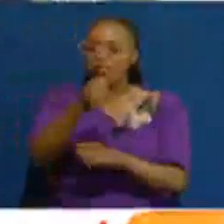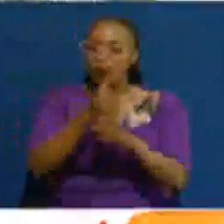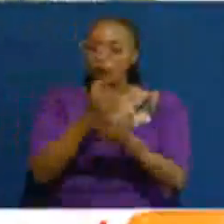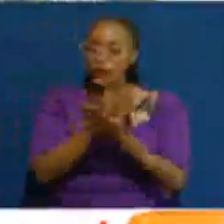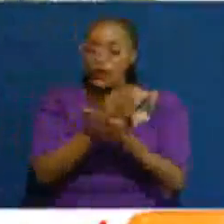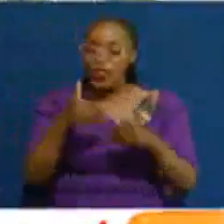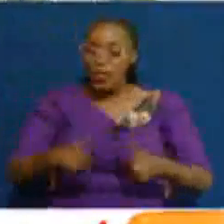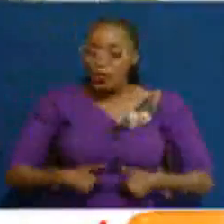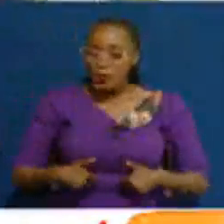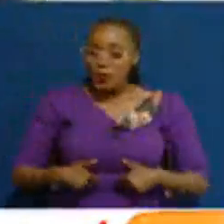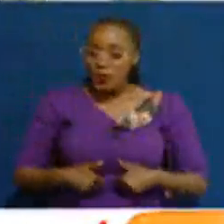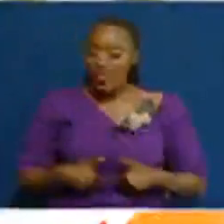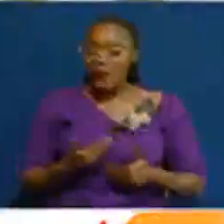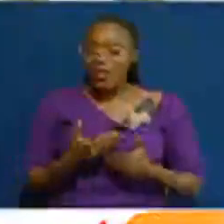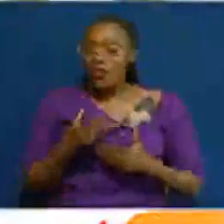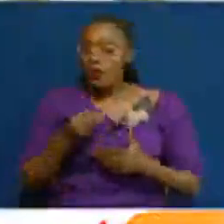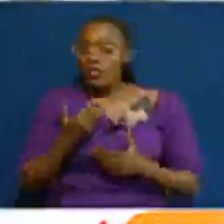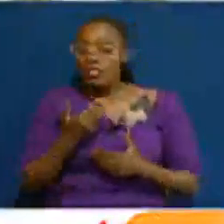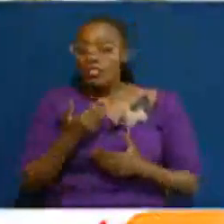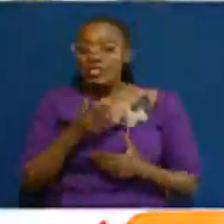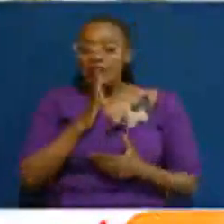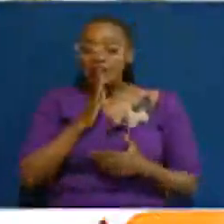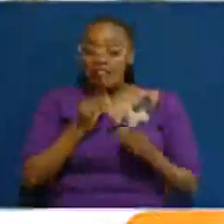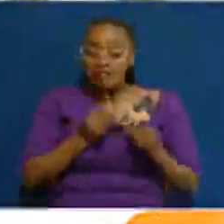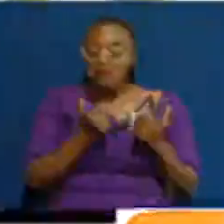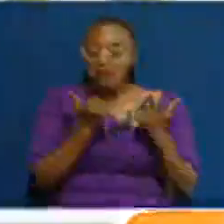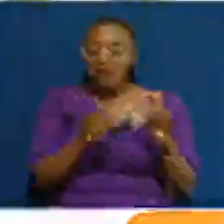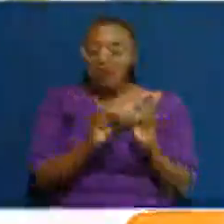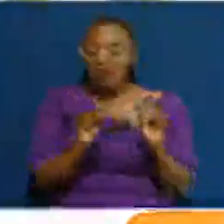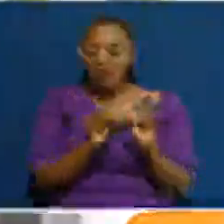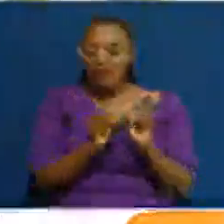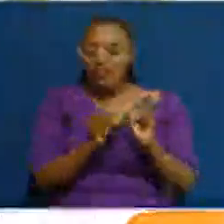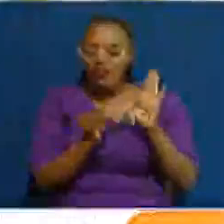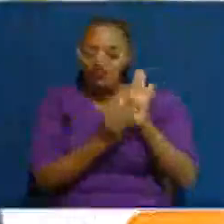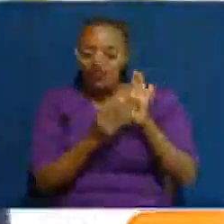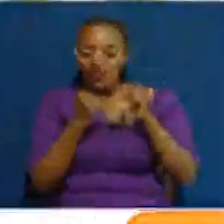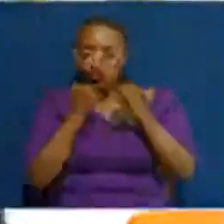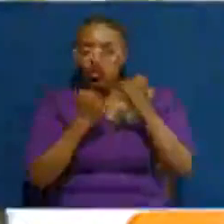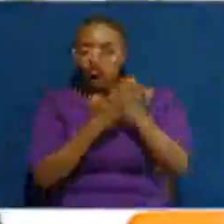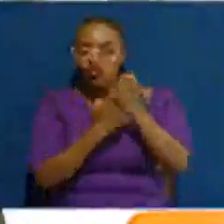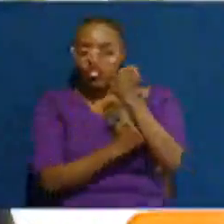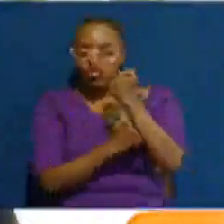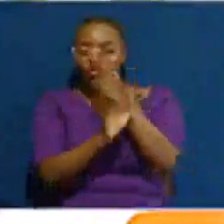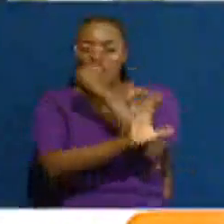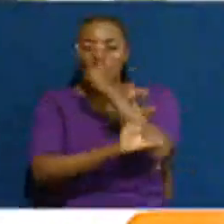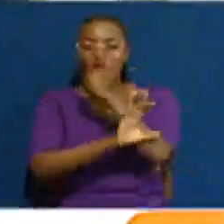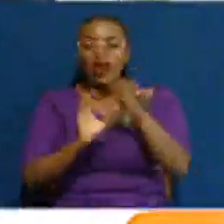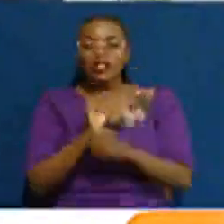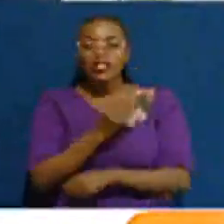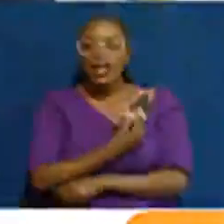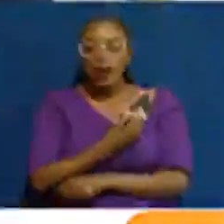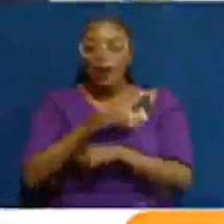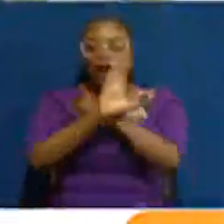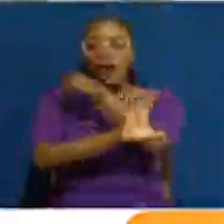young people are not going to battle debt the way we are battling now. You are setting a firm foundation for our country, a country